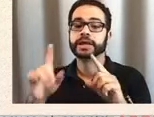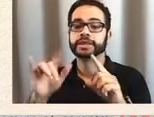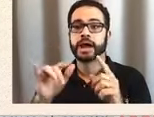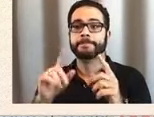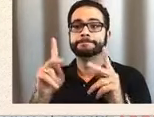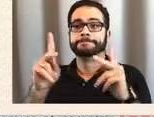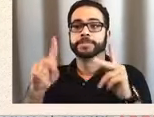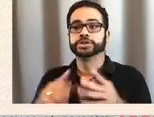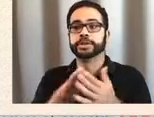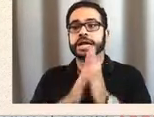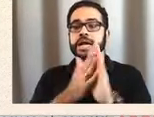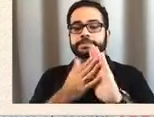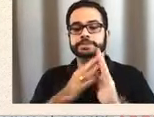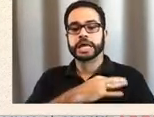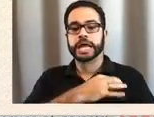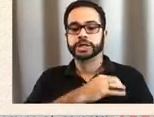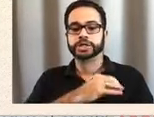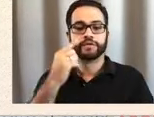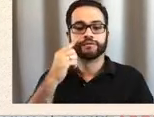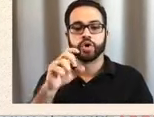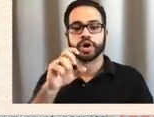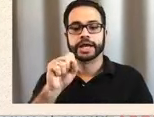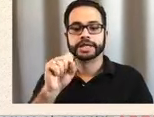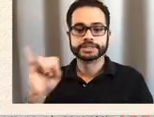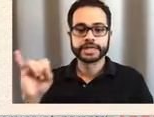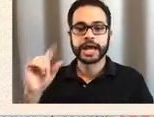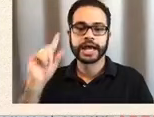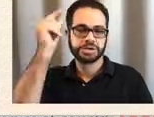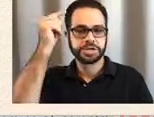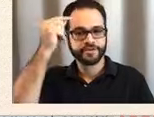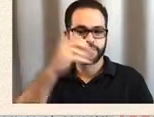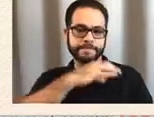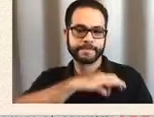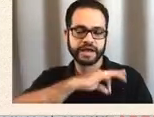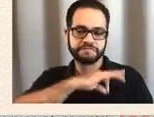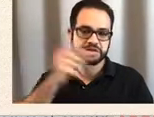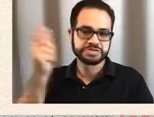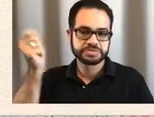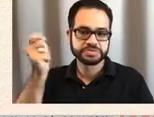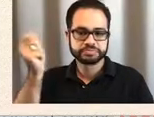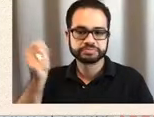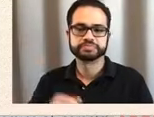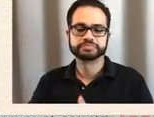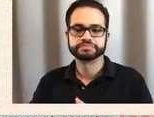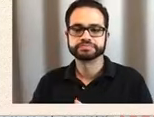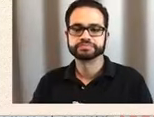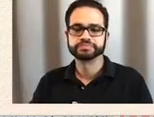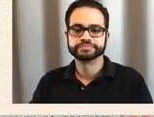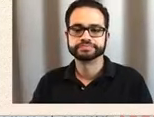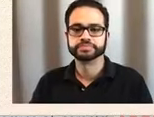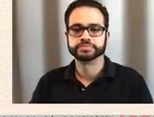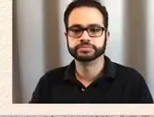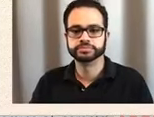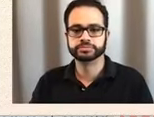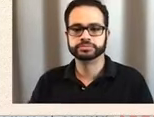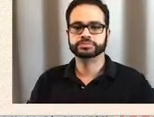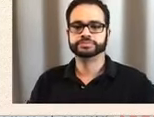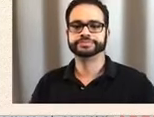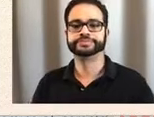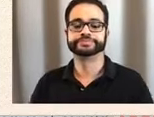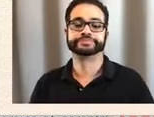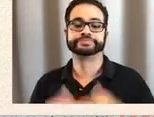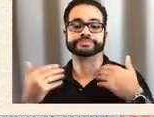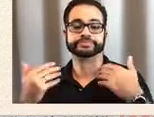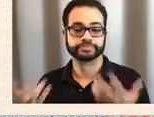eligible for government benefits that are resource tested for the first time. So I'm